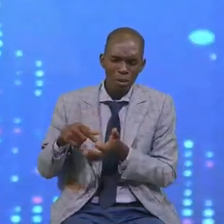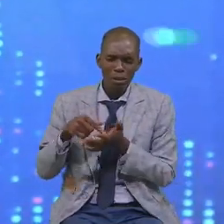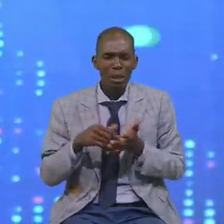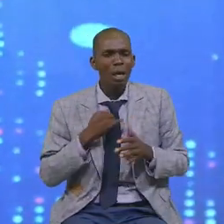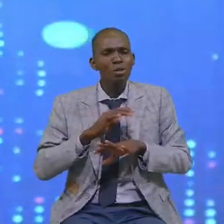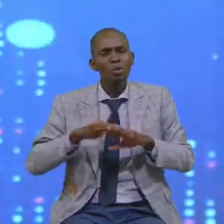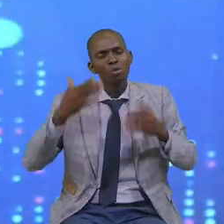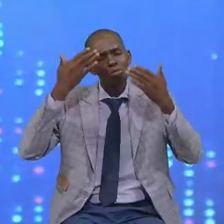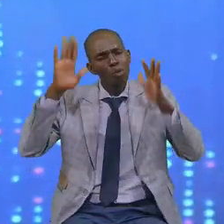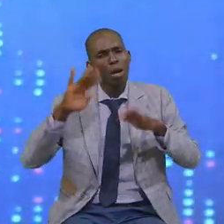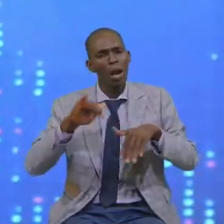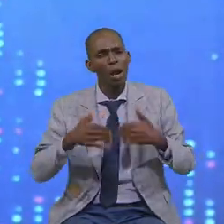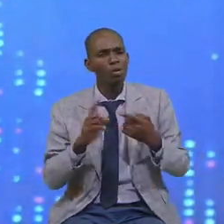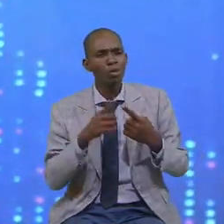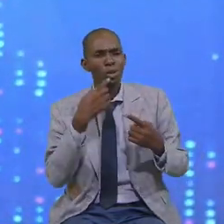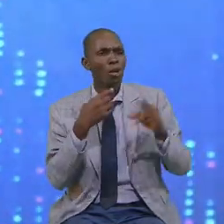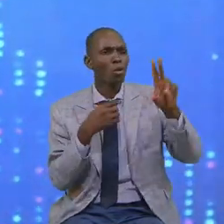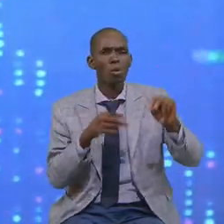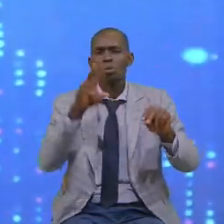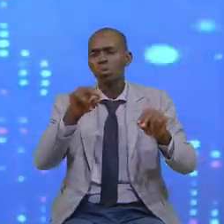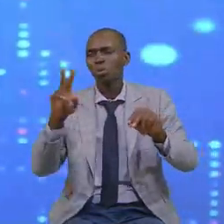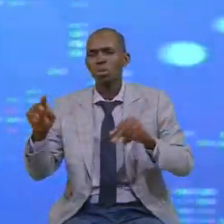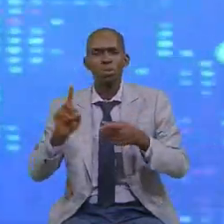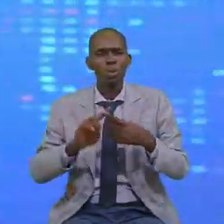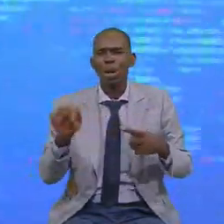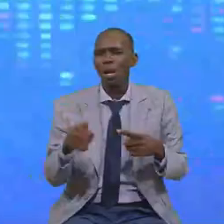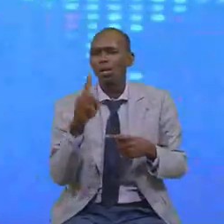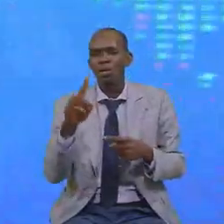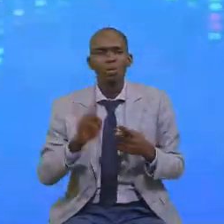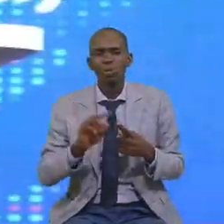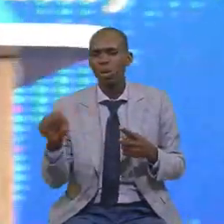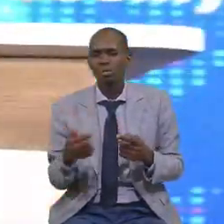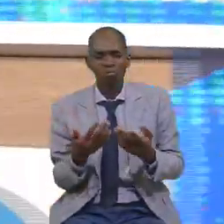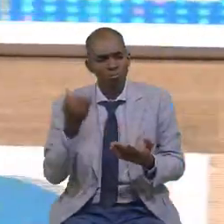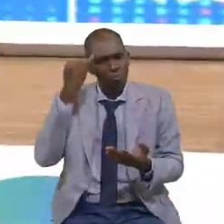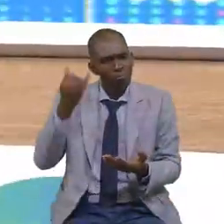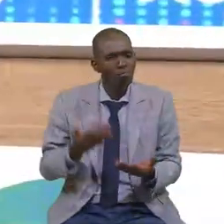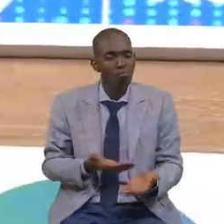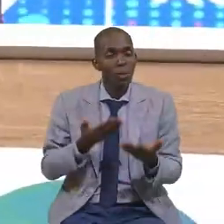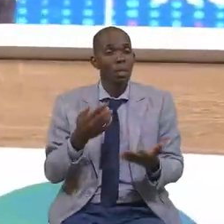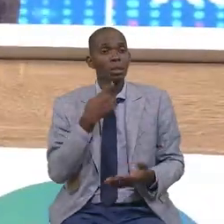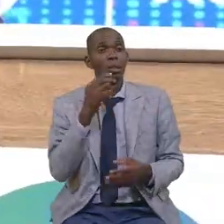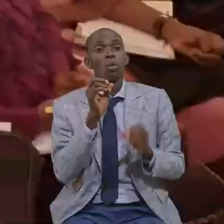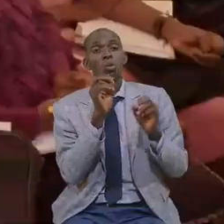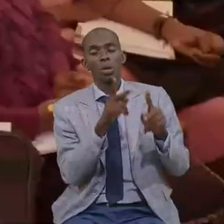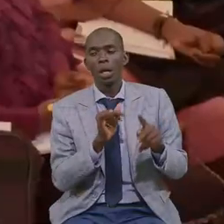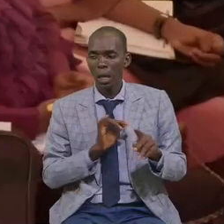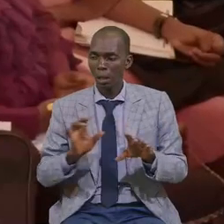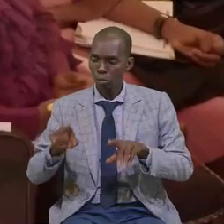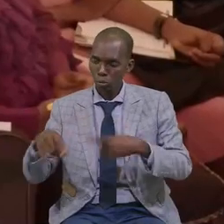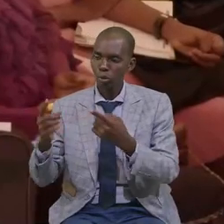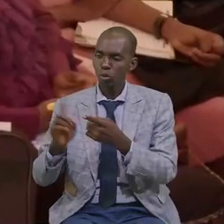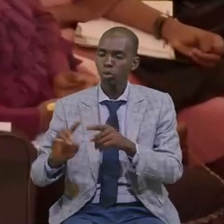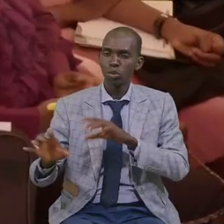anyone and to any proposal. And so I said yes, and I went to do it for him.